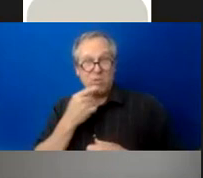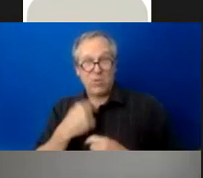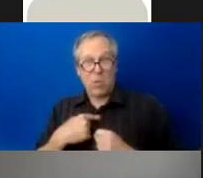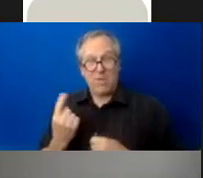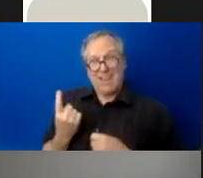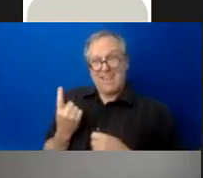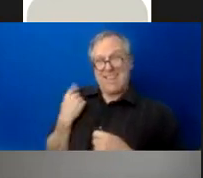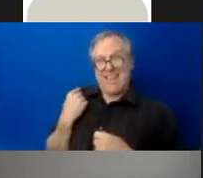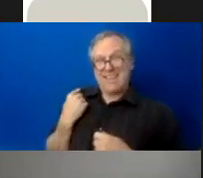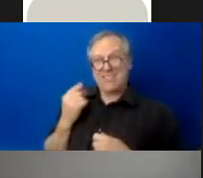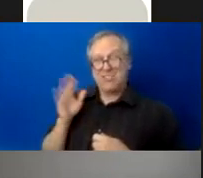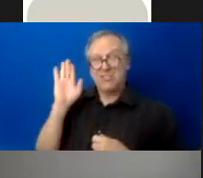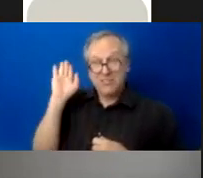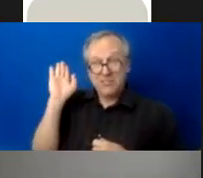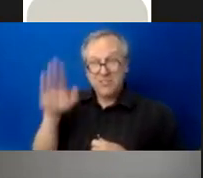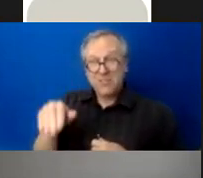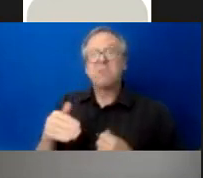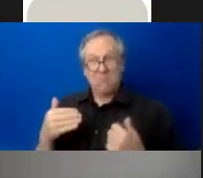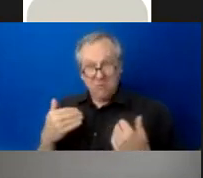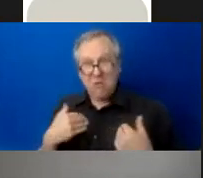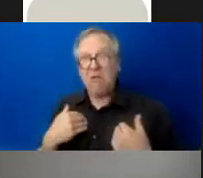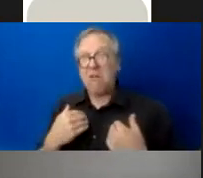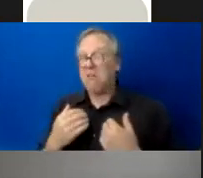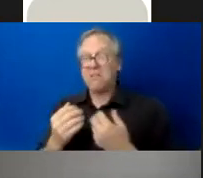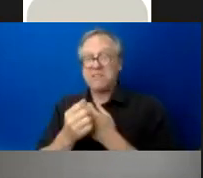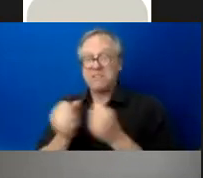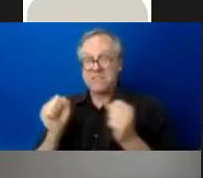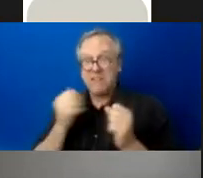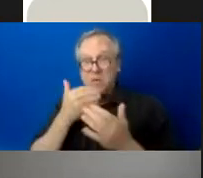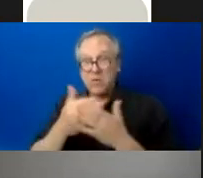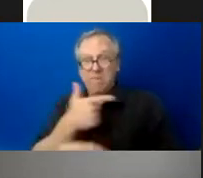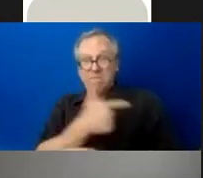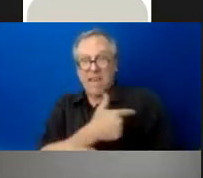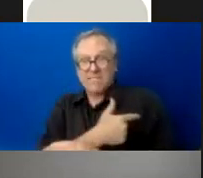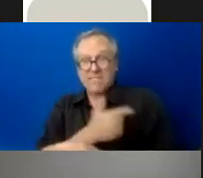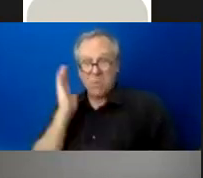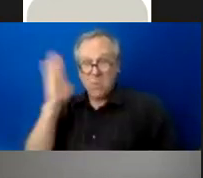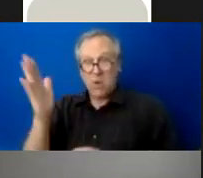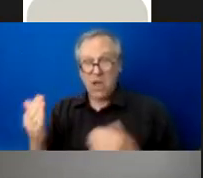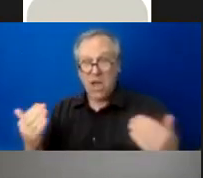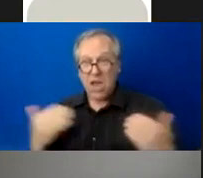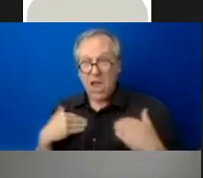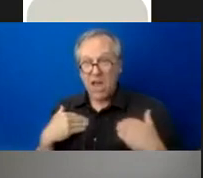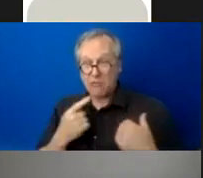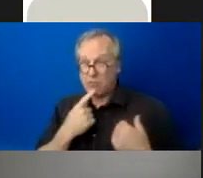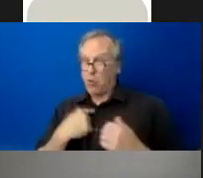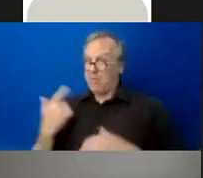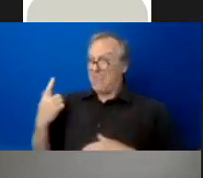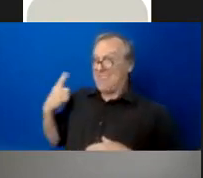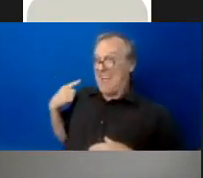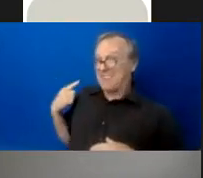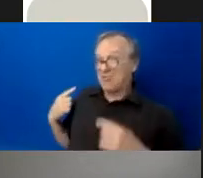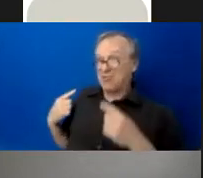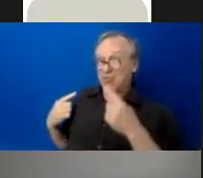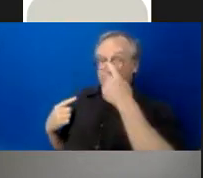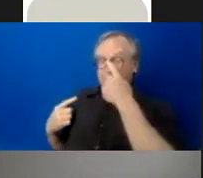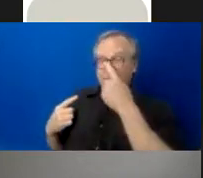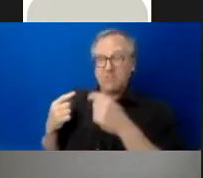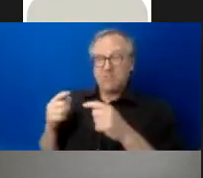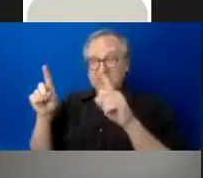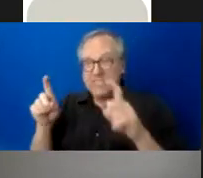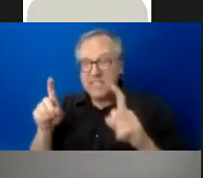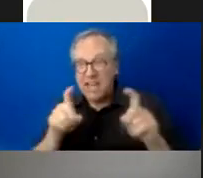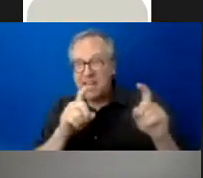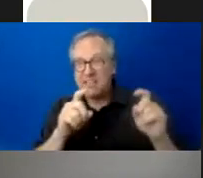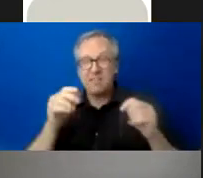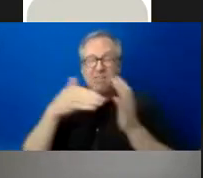of safe and effective vaccines that in trials, when tested on tens of